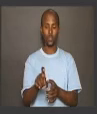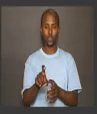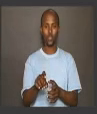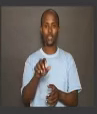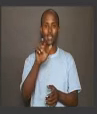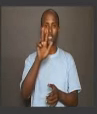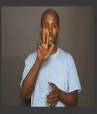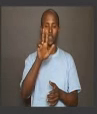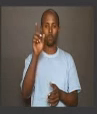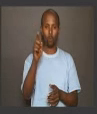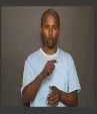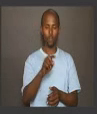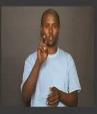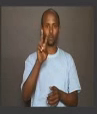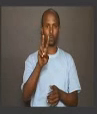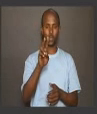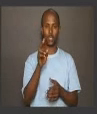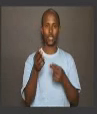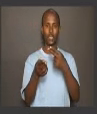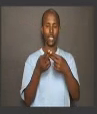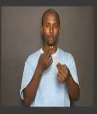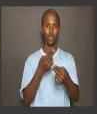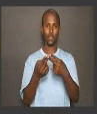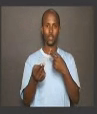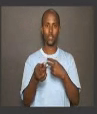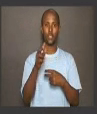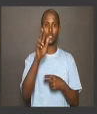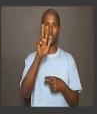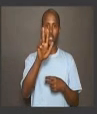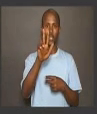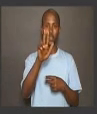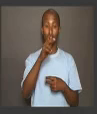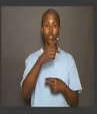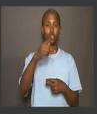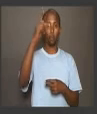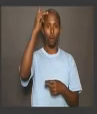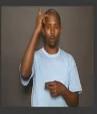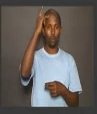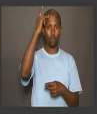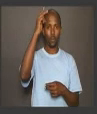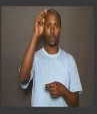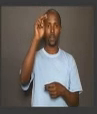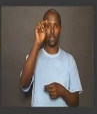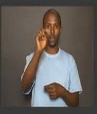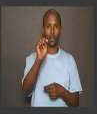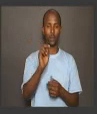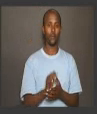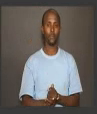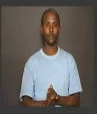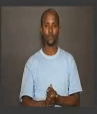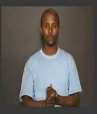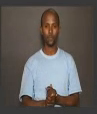equation 3 over 2 times 3 to the power of